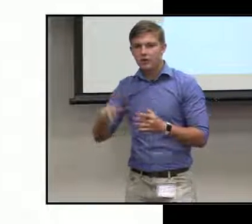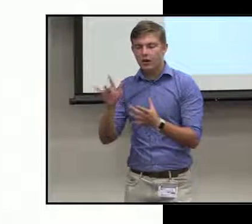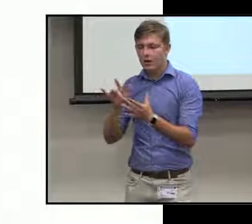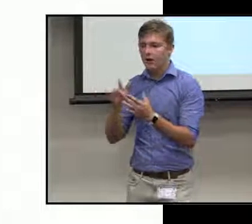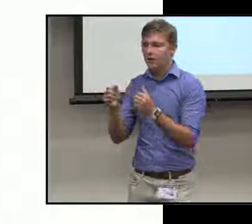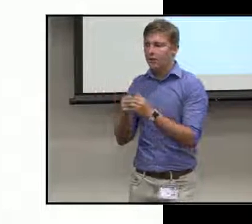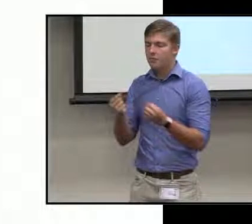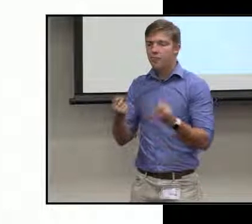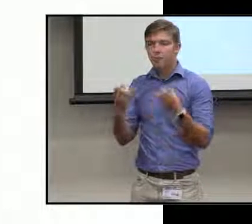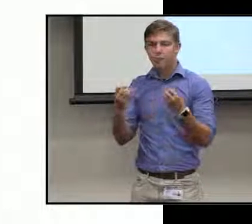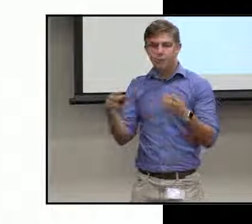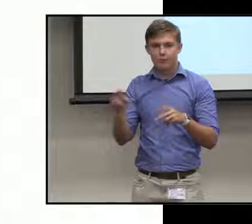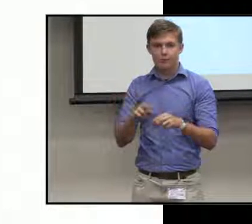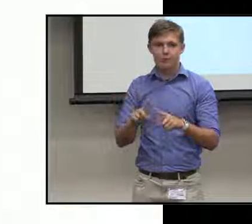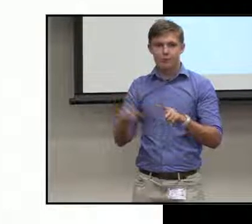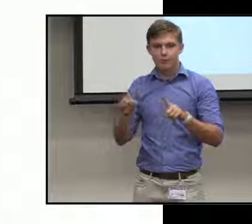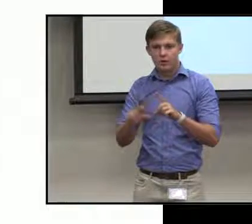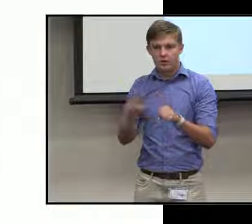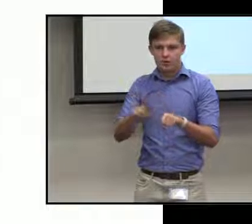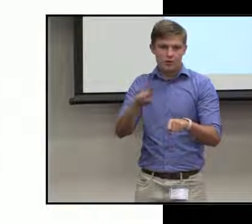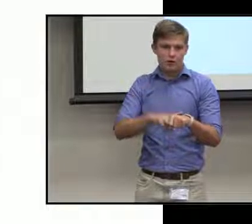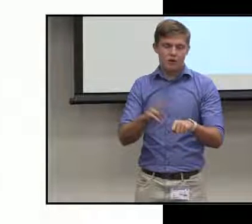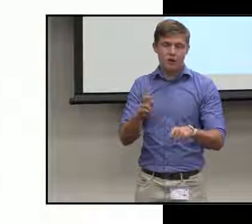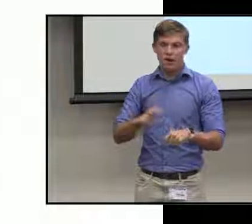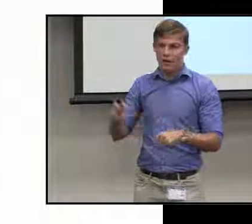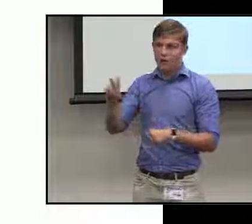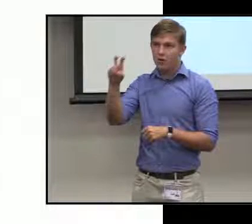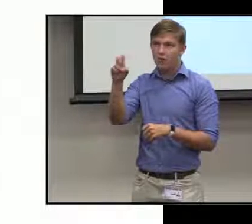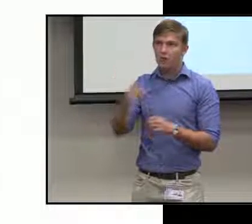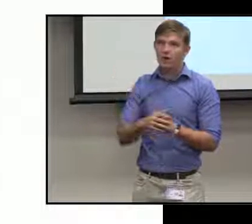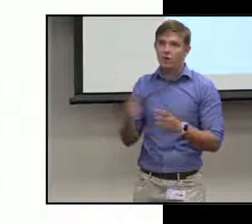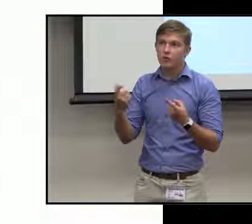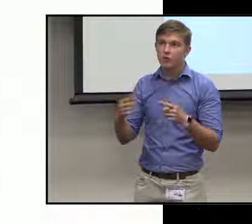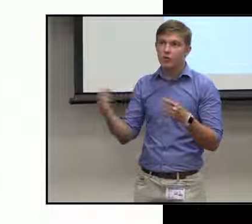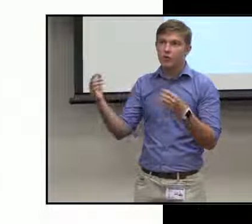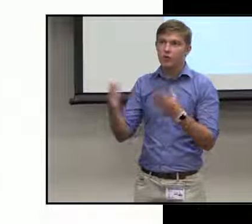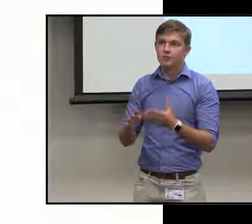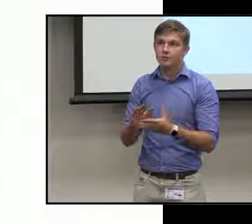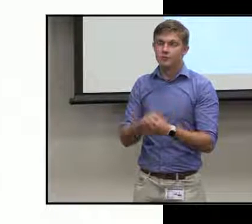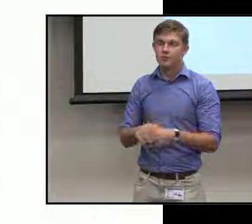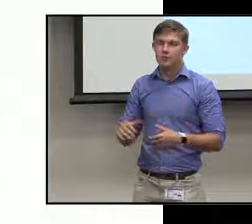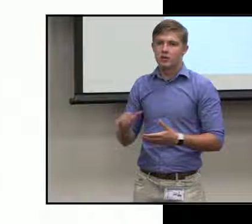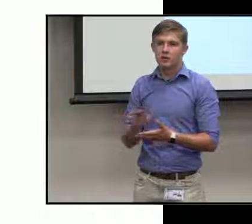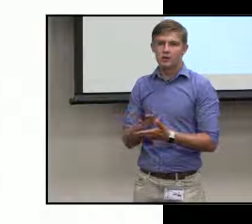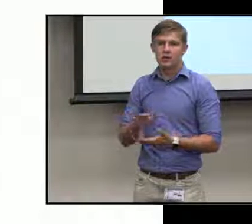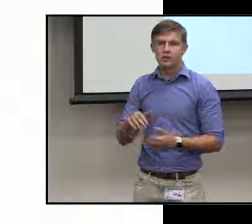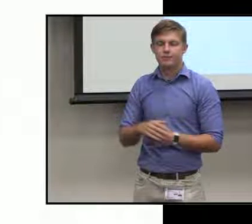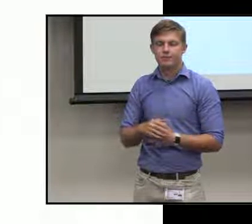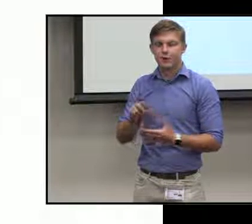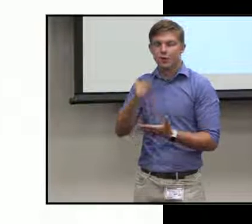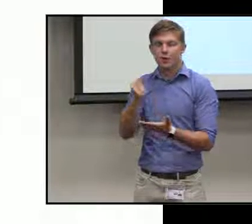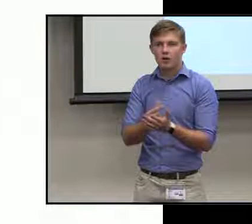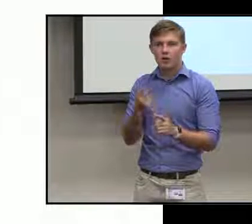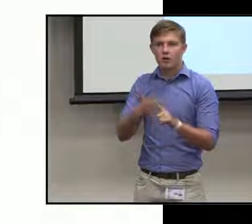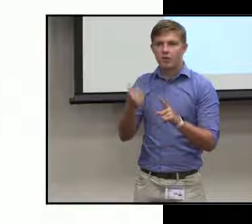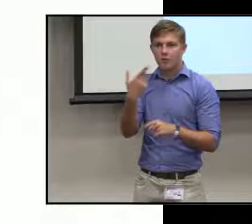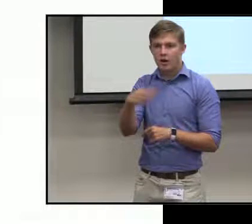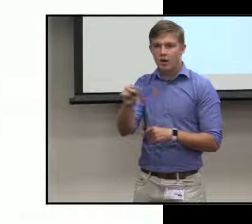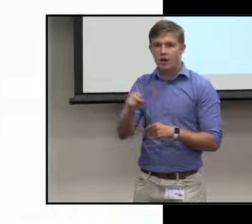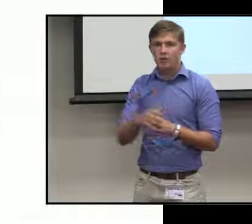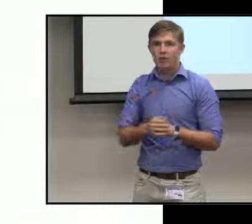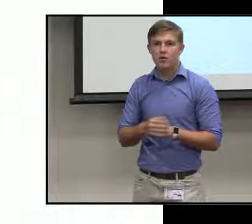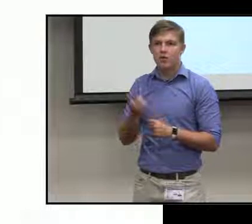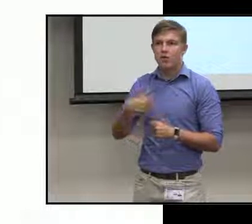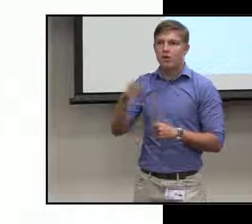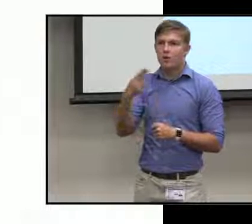They travel a lot. They travel when they graduate from high school. A lot of them do. They go on their adventure, they call it, their New